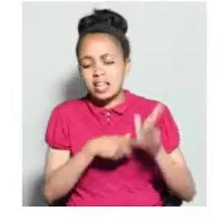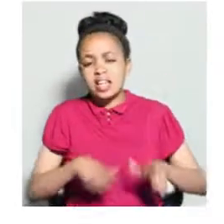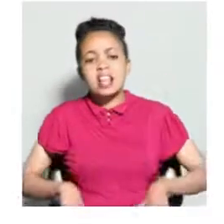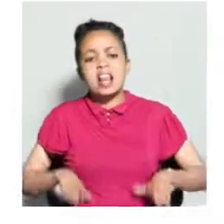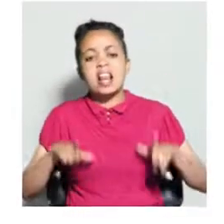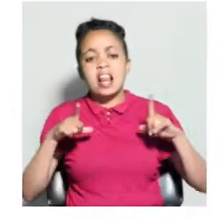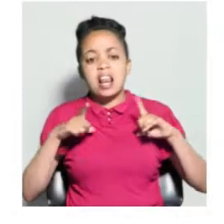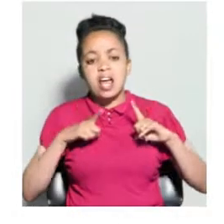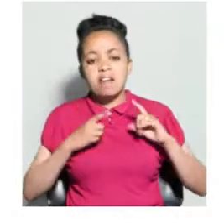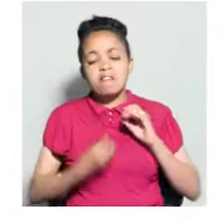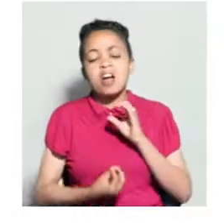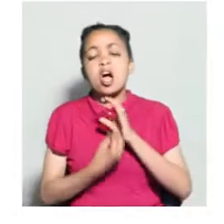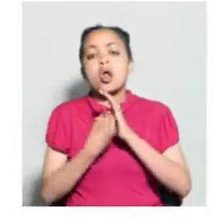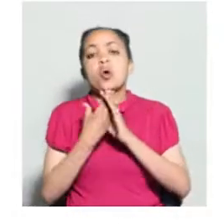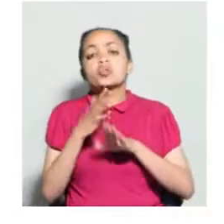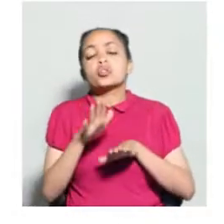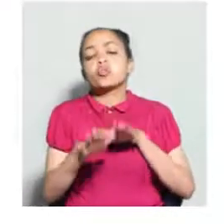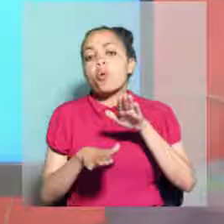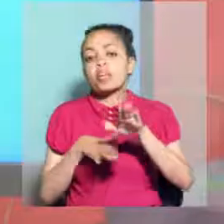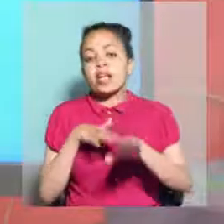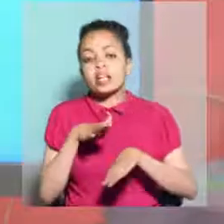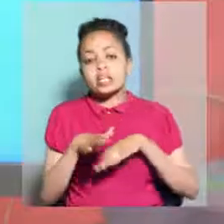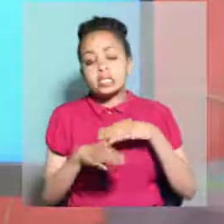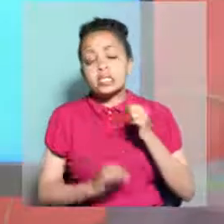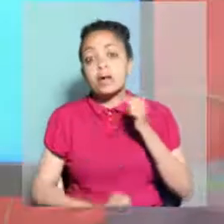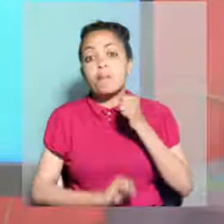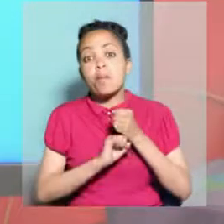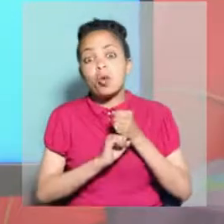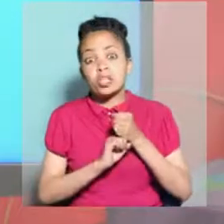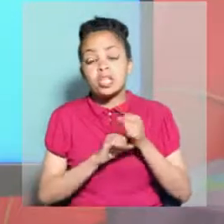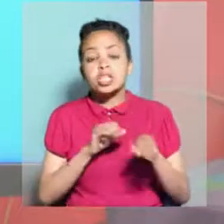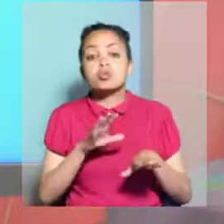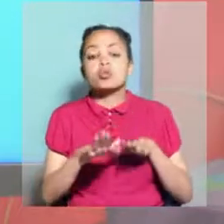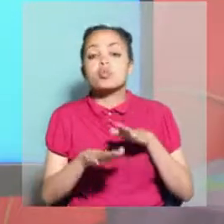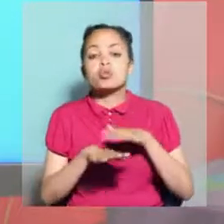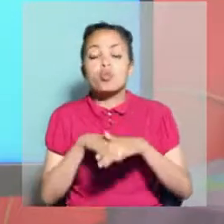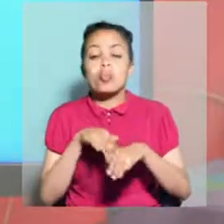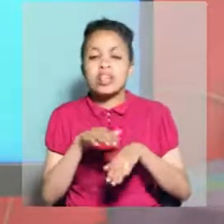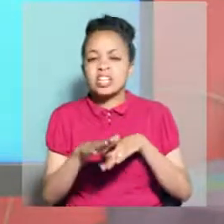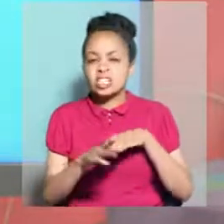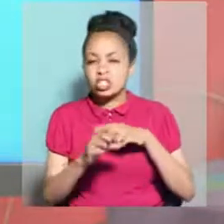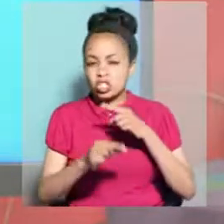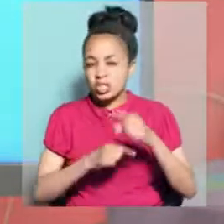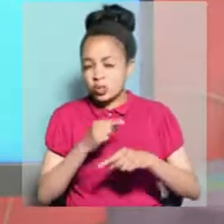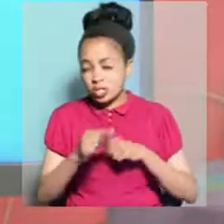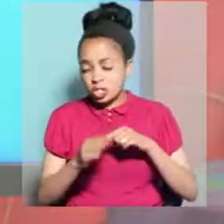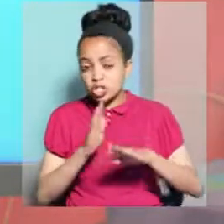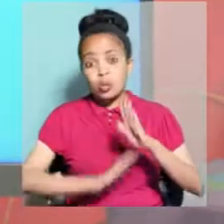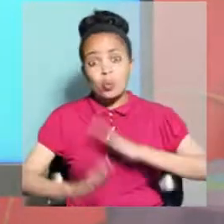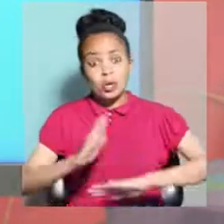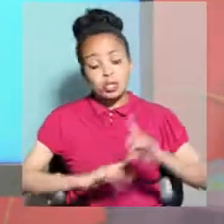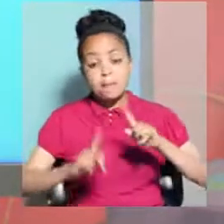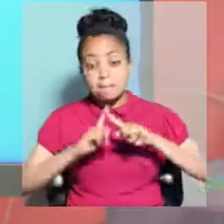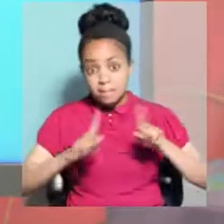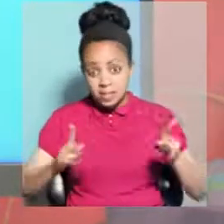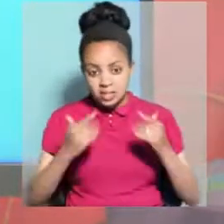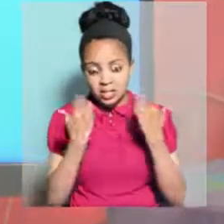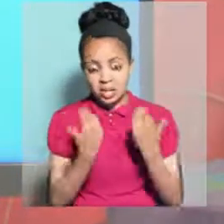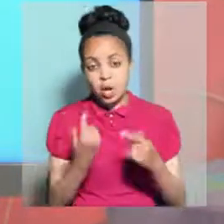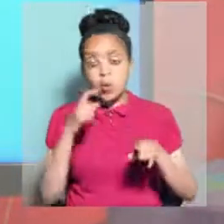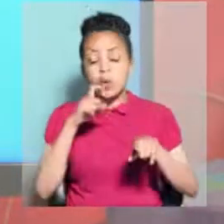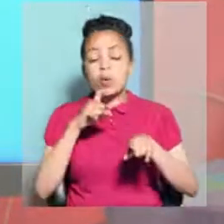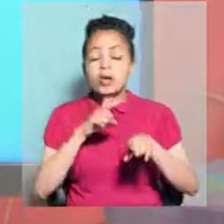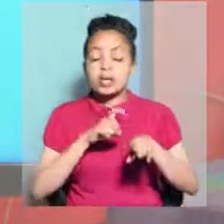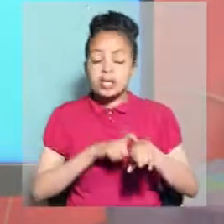can be arose spontaneously, supporting spontaneous generation. But